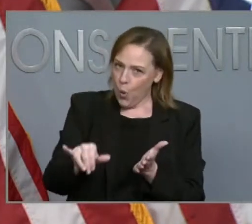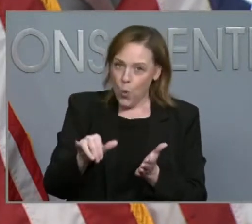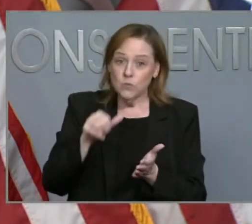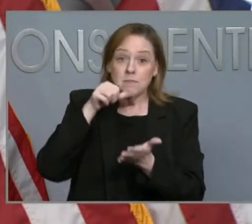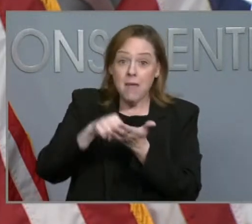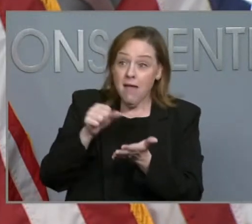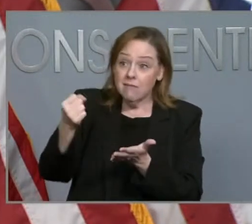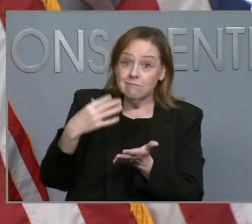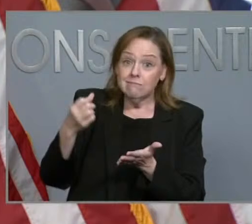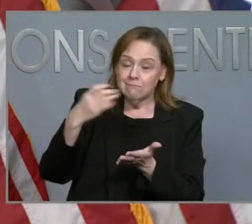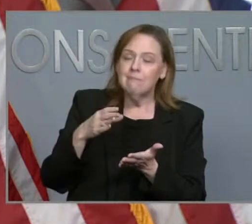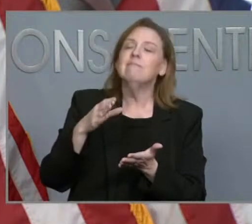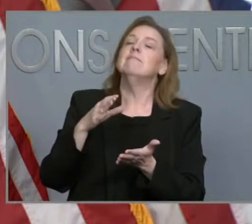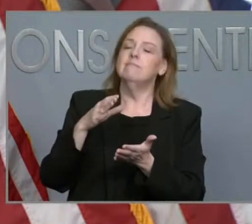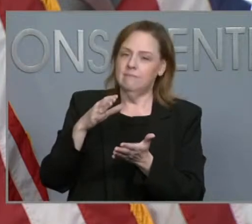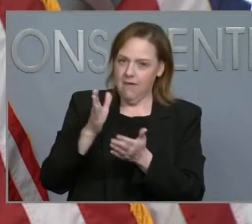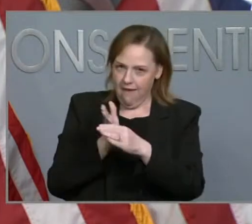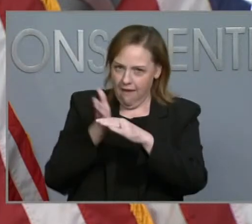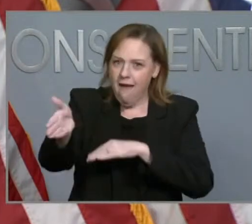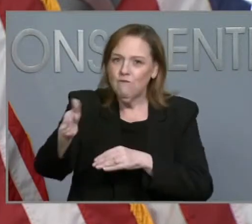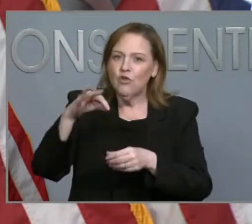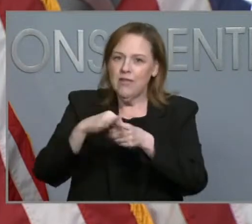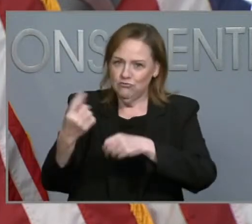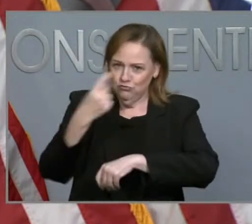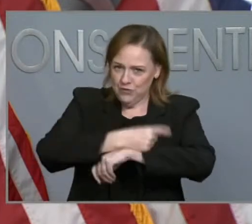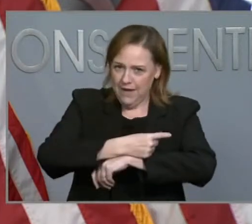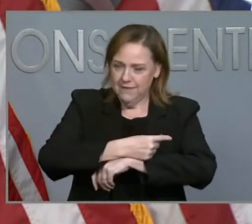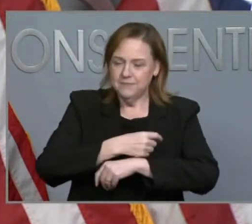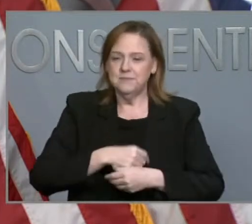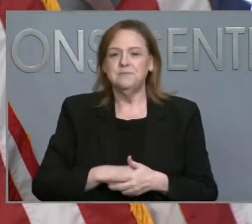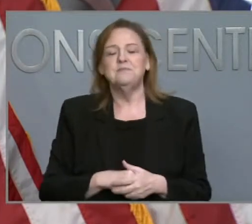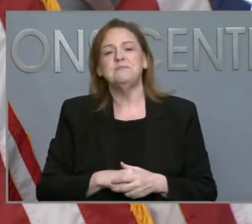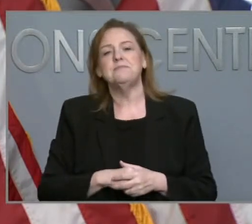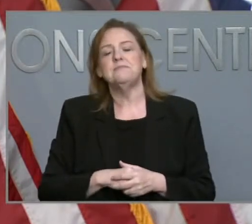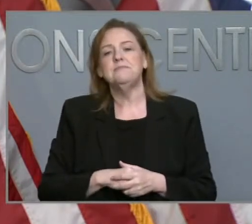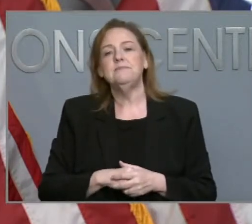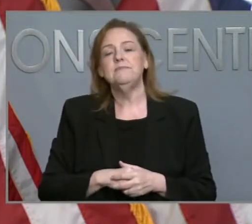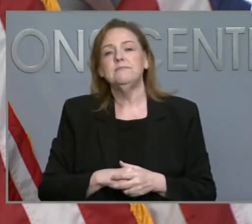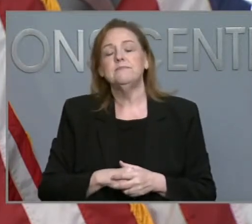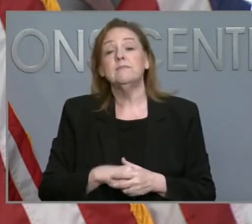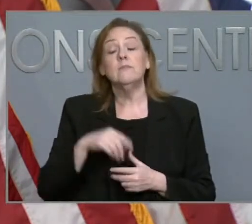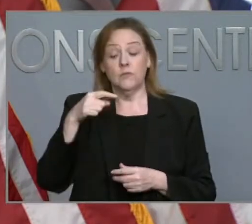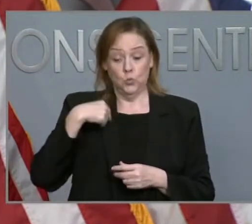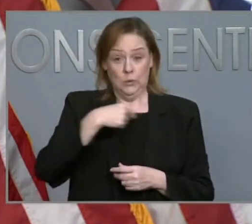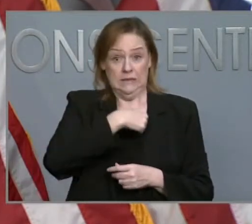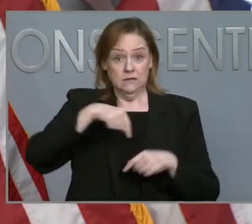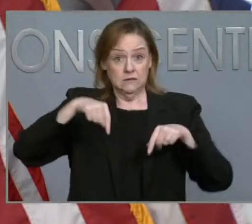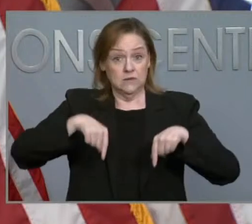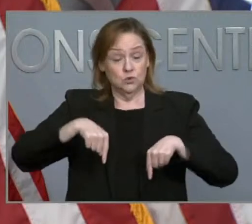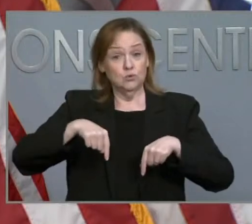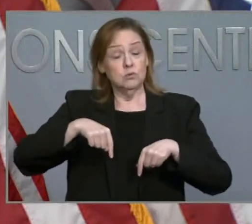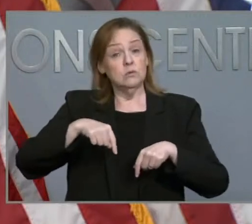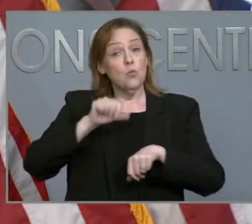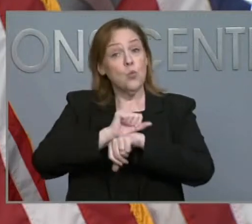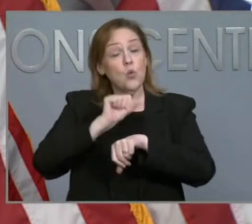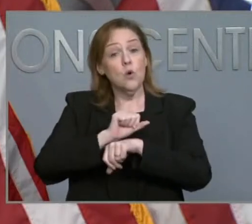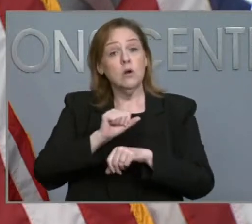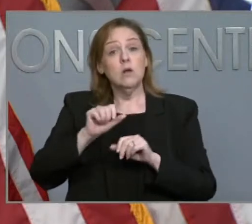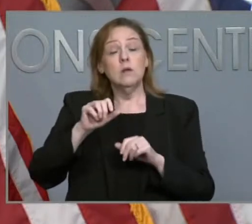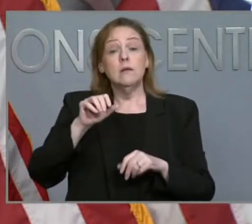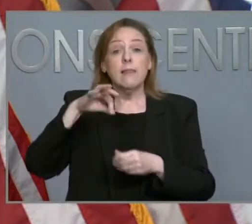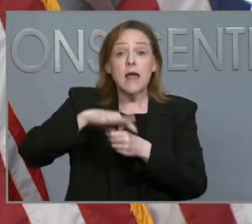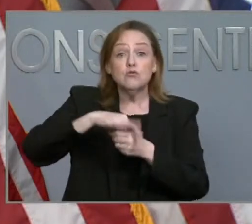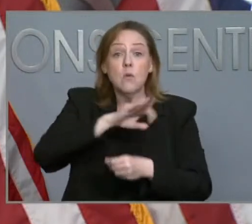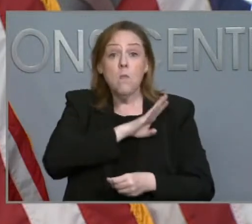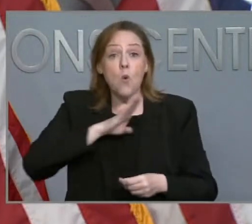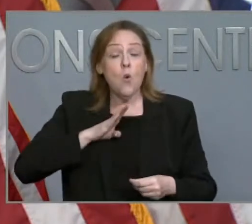follow that law. Election officials do not call elections. Projections are made by